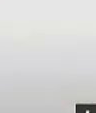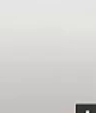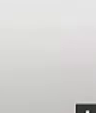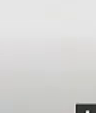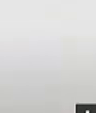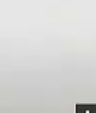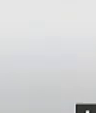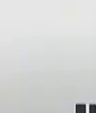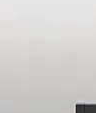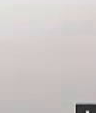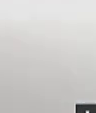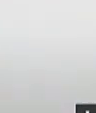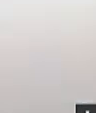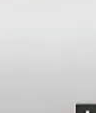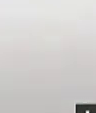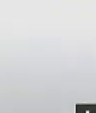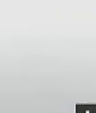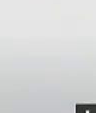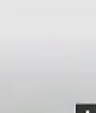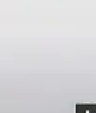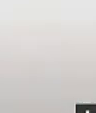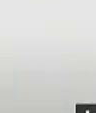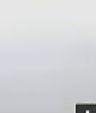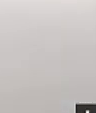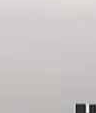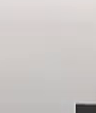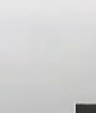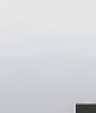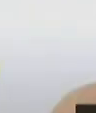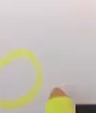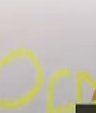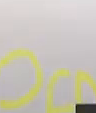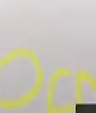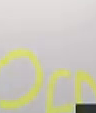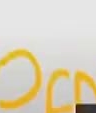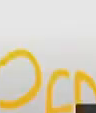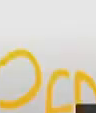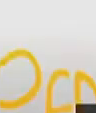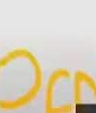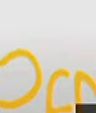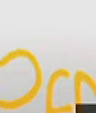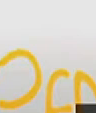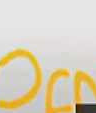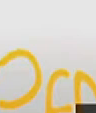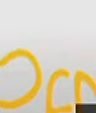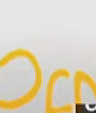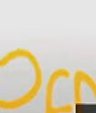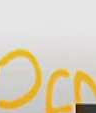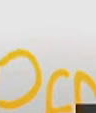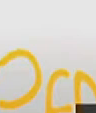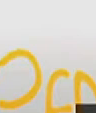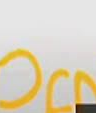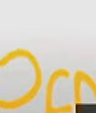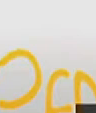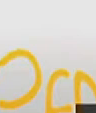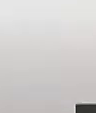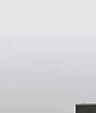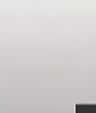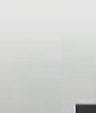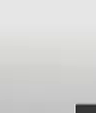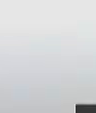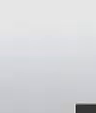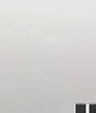Fleming identified an important antibacterial compound named penicillin and influenced the dawn of the antibiotic